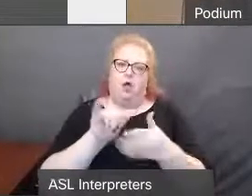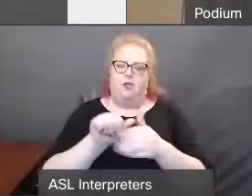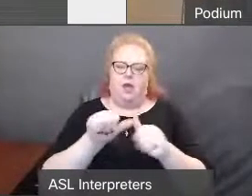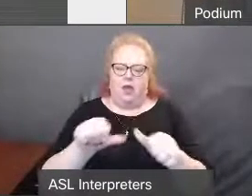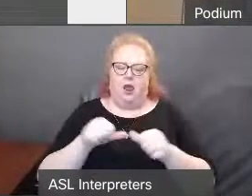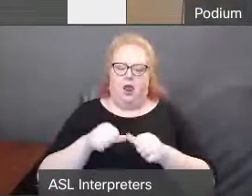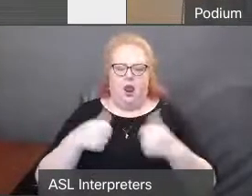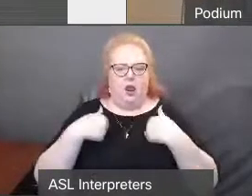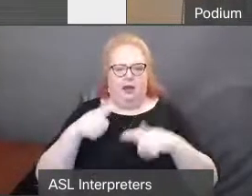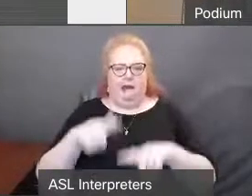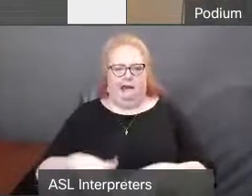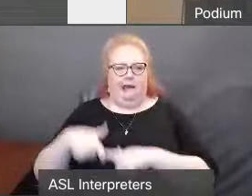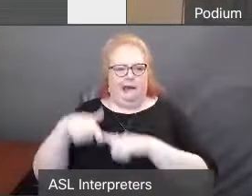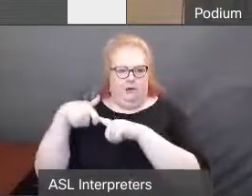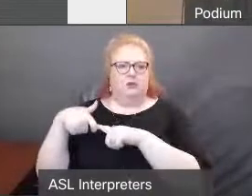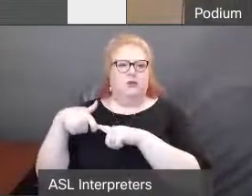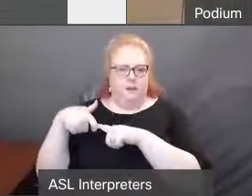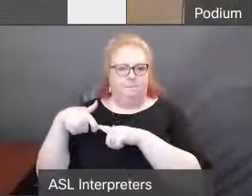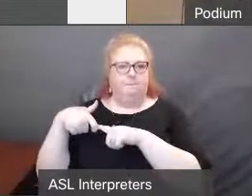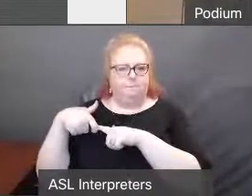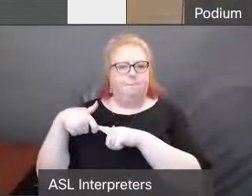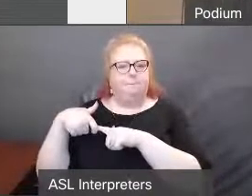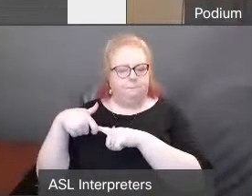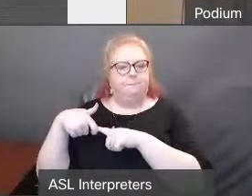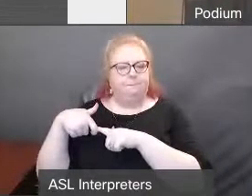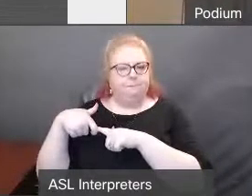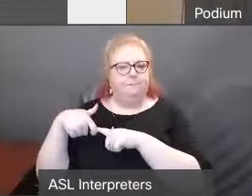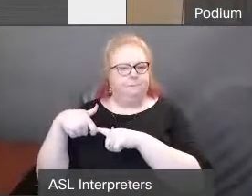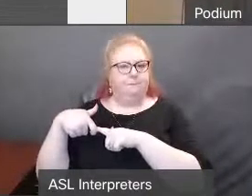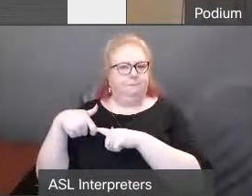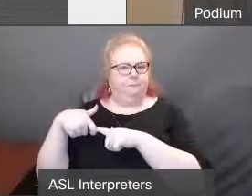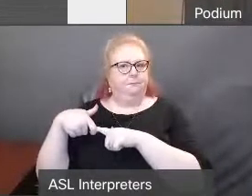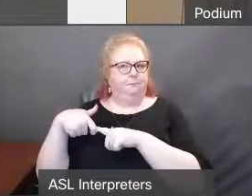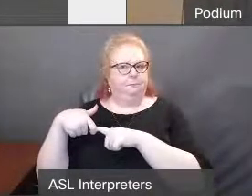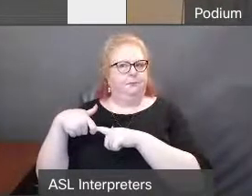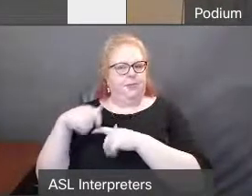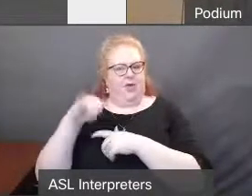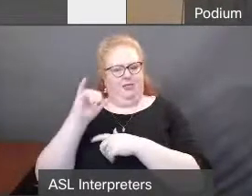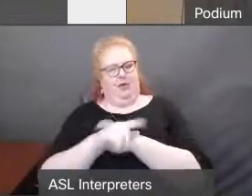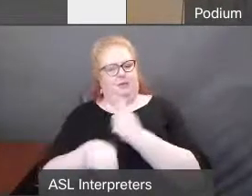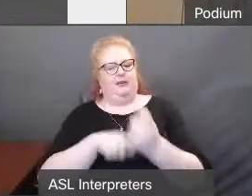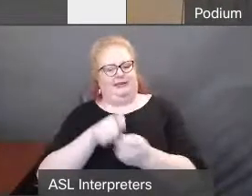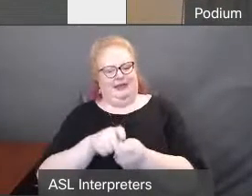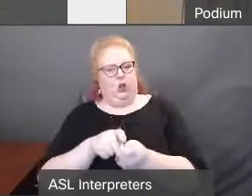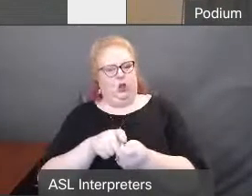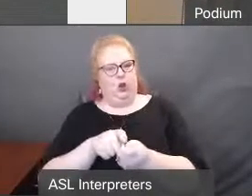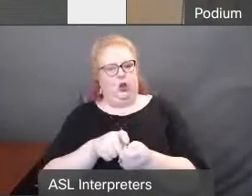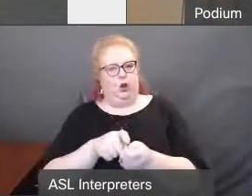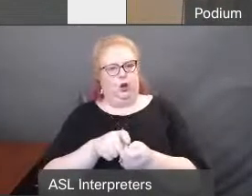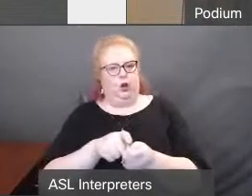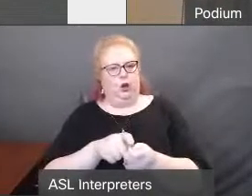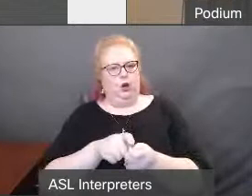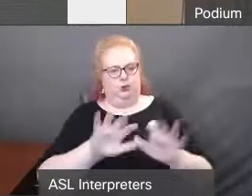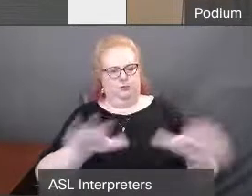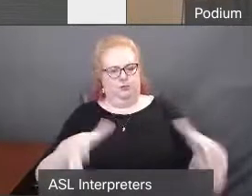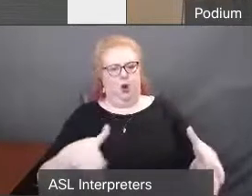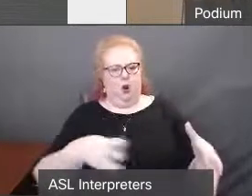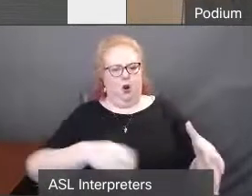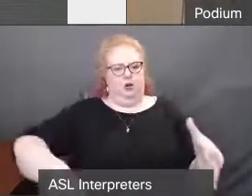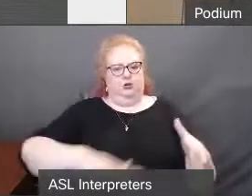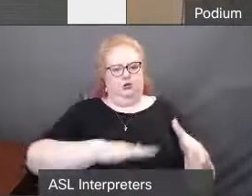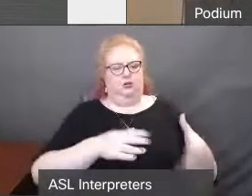up on that particular parcel because of that. So no other